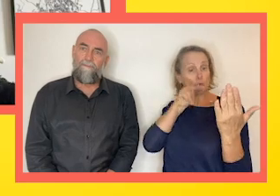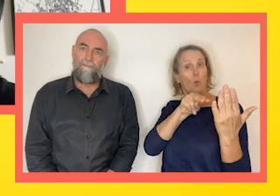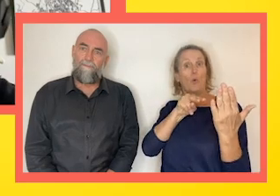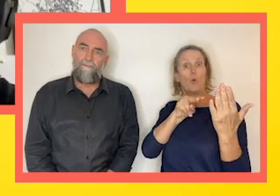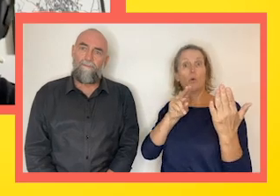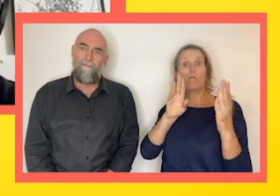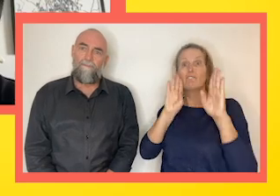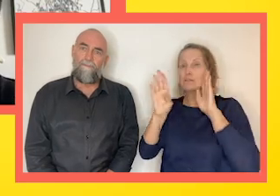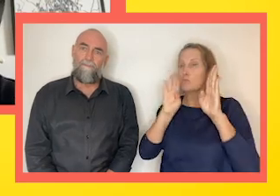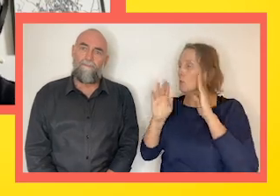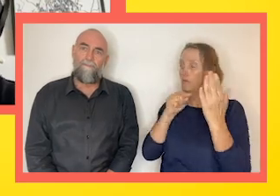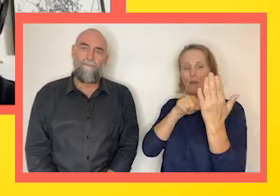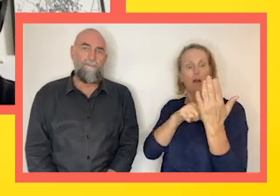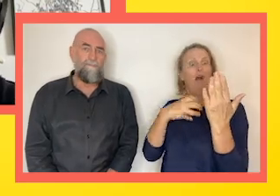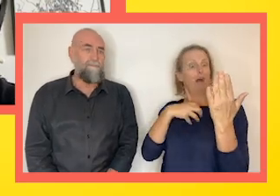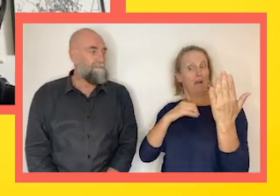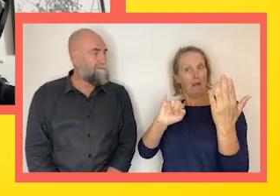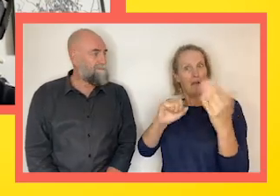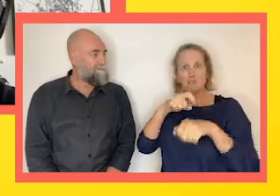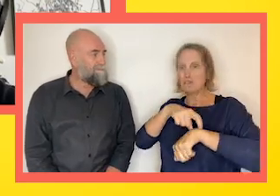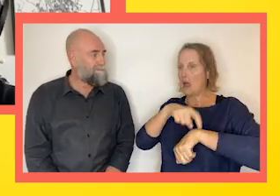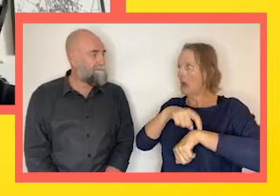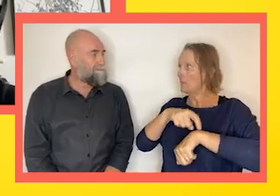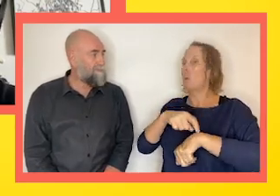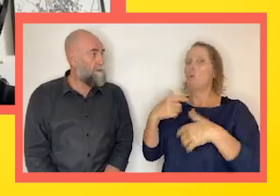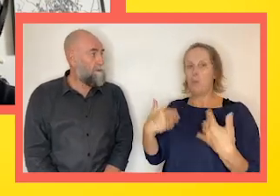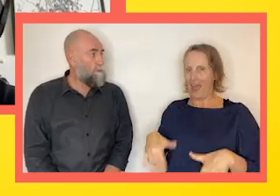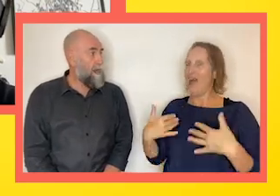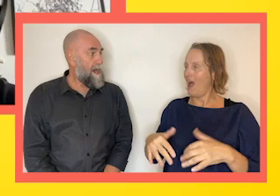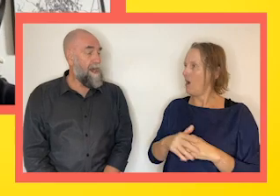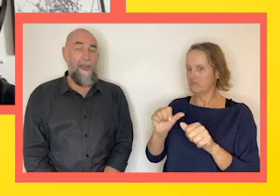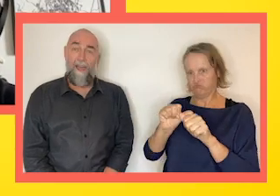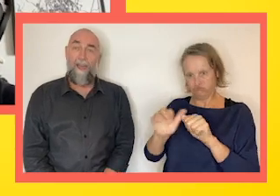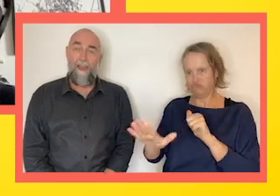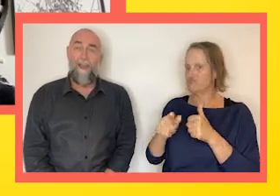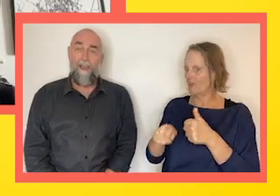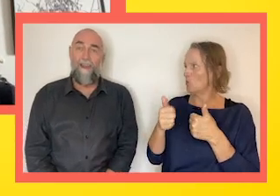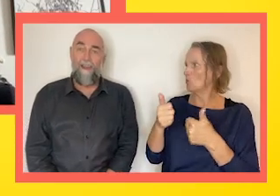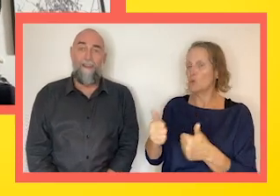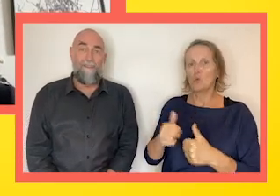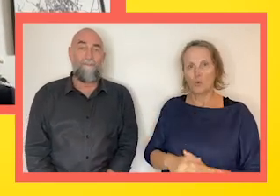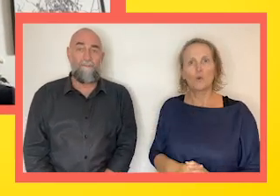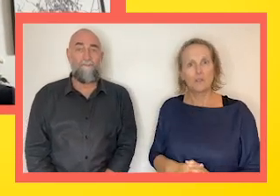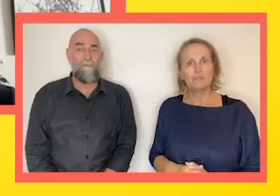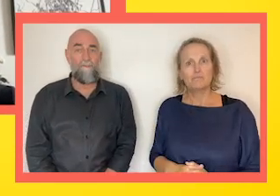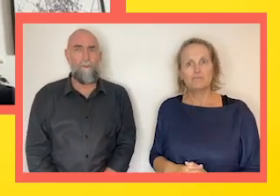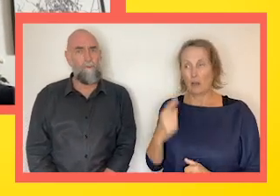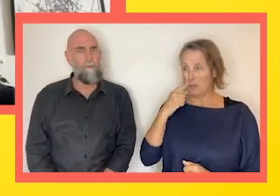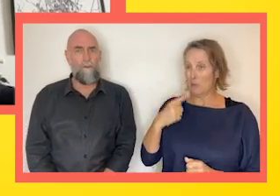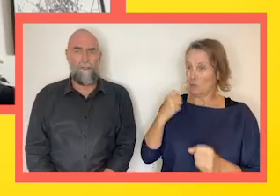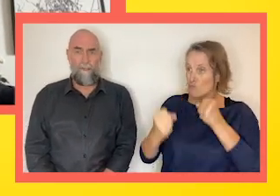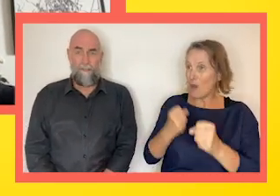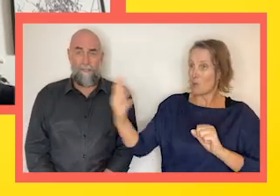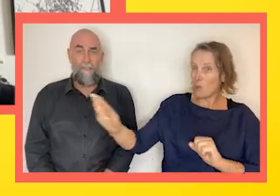the Athletics Australia's socials the other day, that was mine. I was pumped when I saw that. Really good, and particularly into